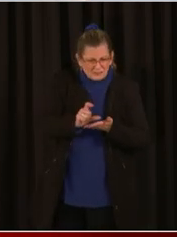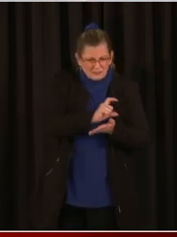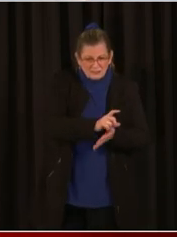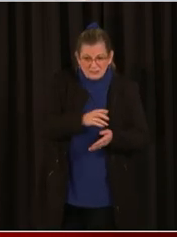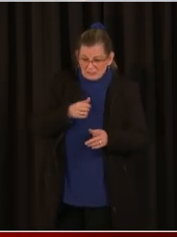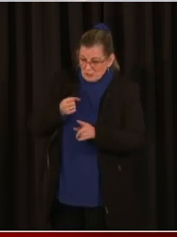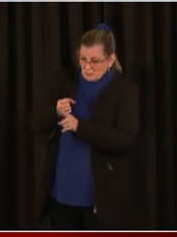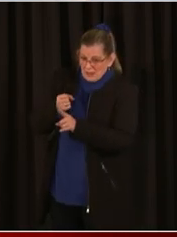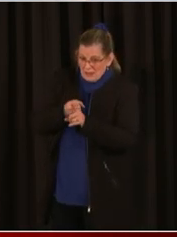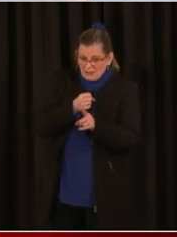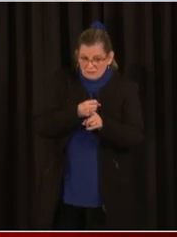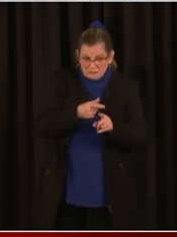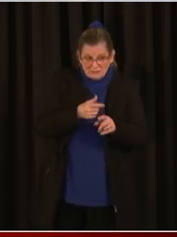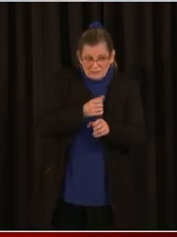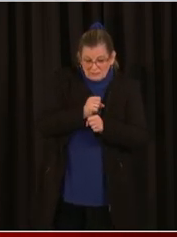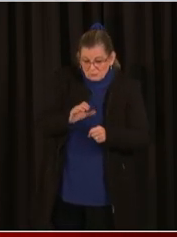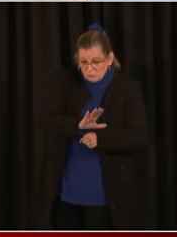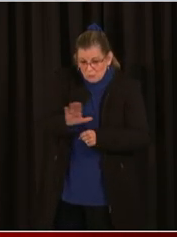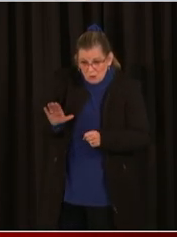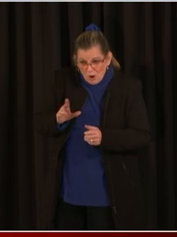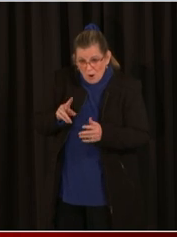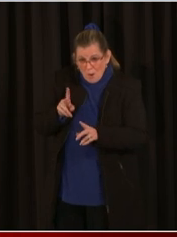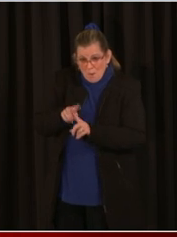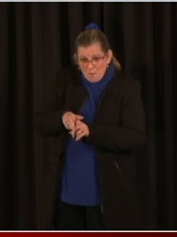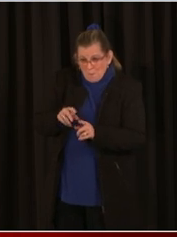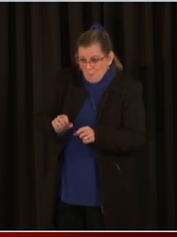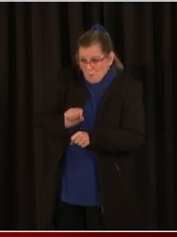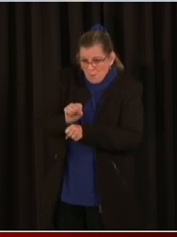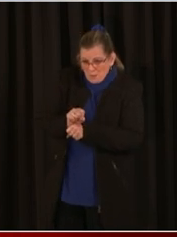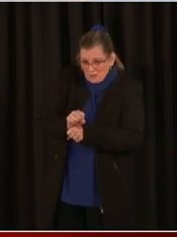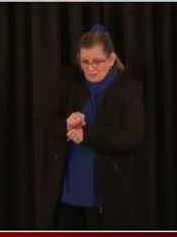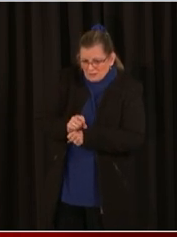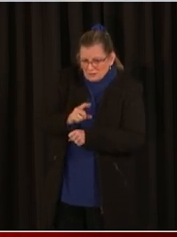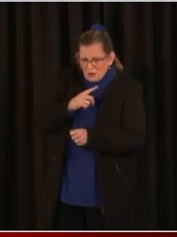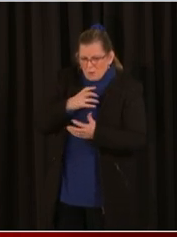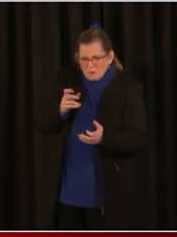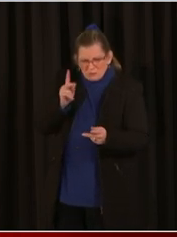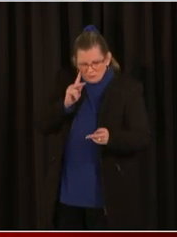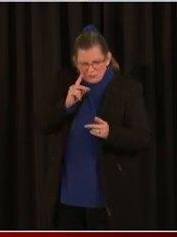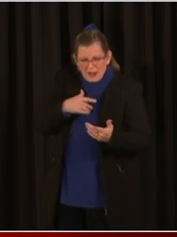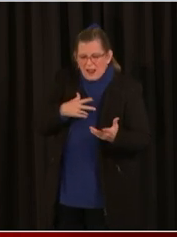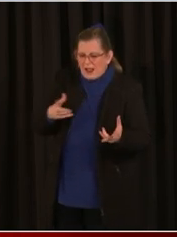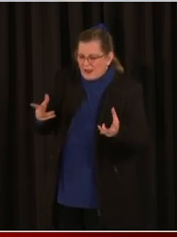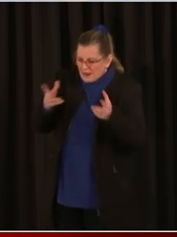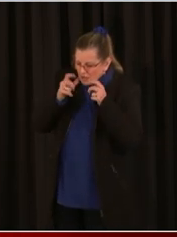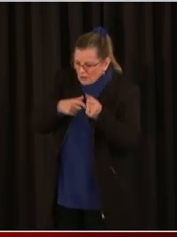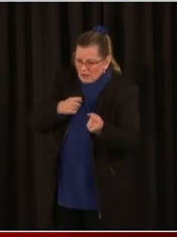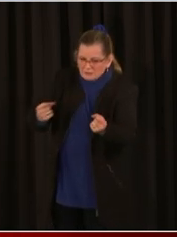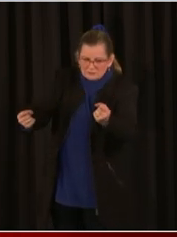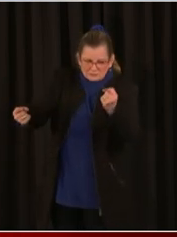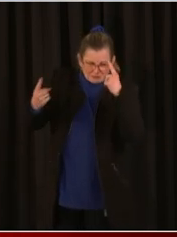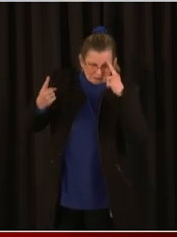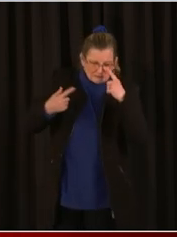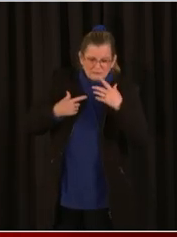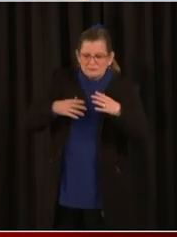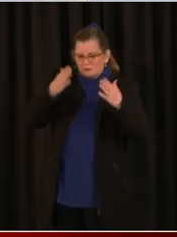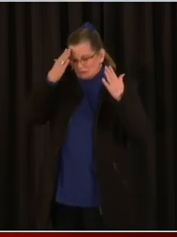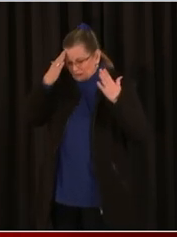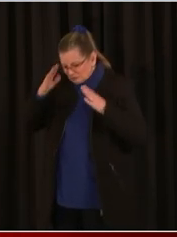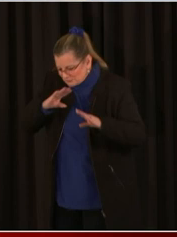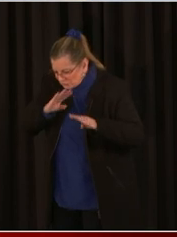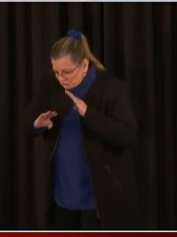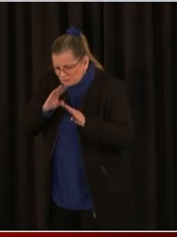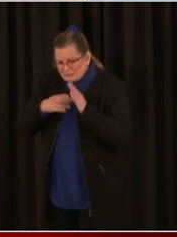you're calling on the phone or going online. So I really want people to know, I hear you. I hear and fully understand